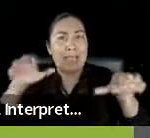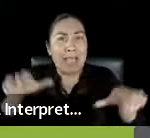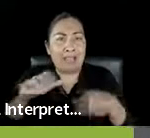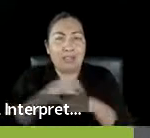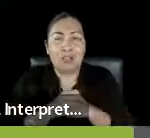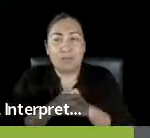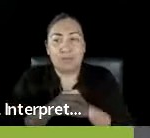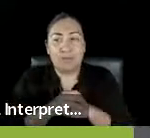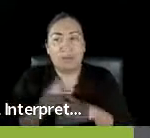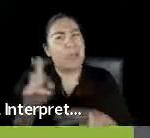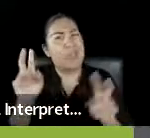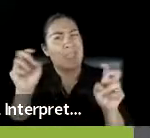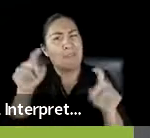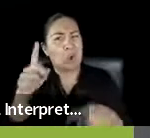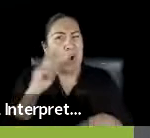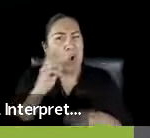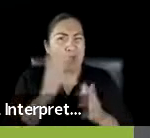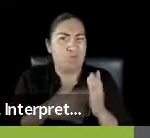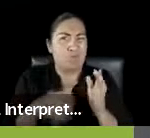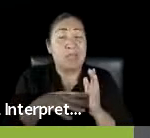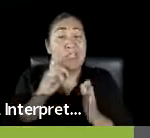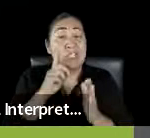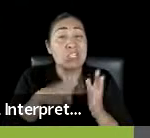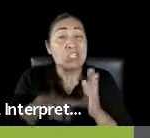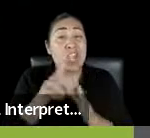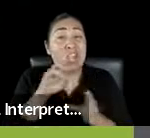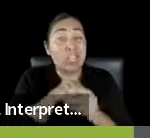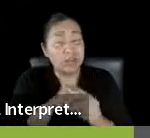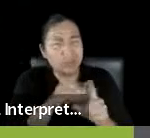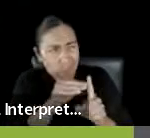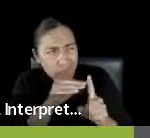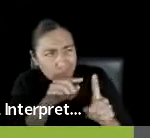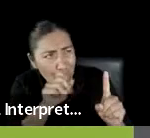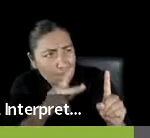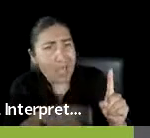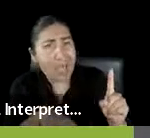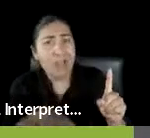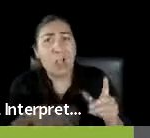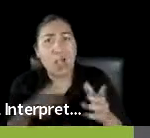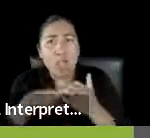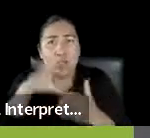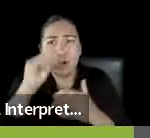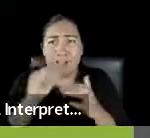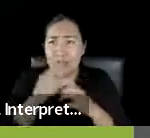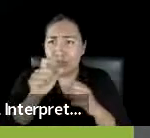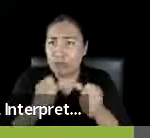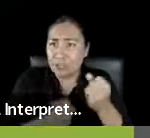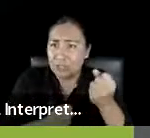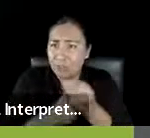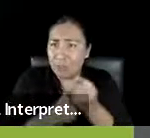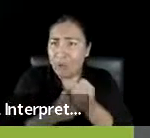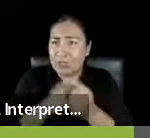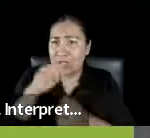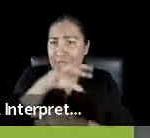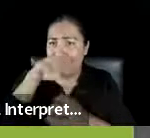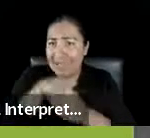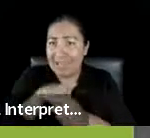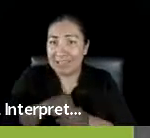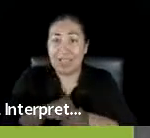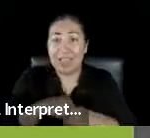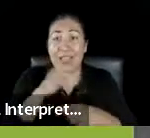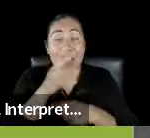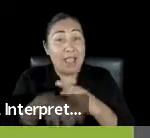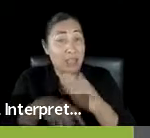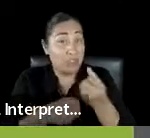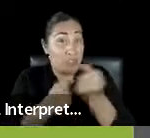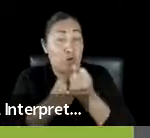themes that you've heard a lot today. Checking in with others, learning more about how you can support and how you can engage, and then getting support that